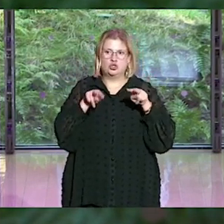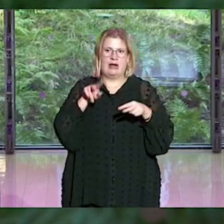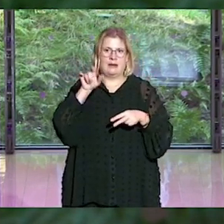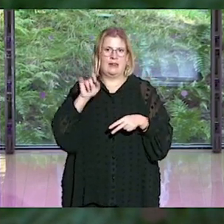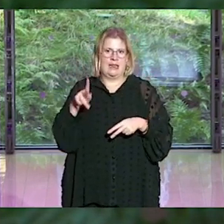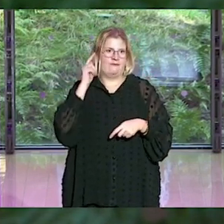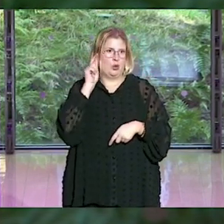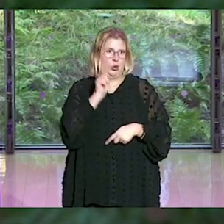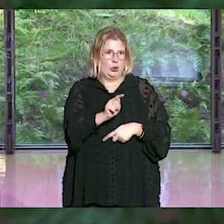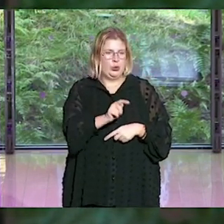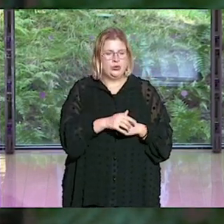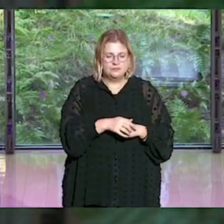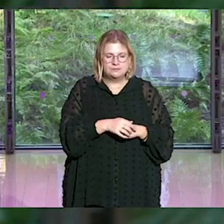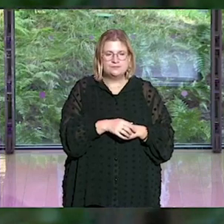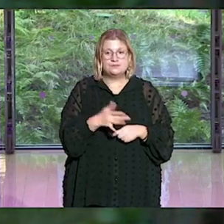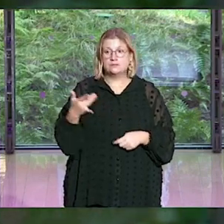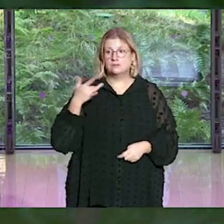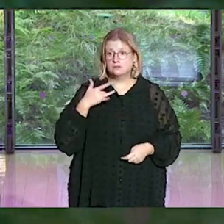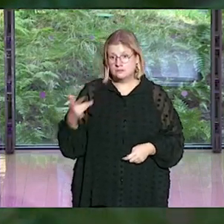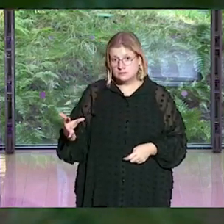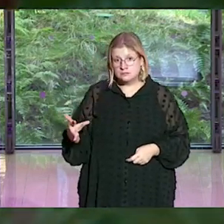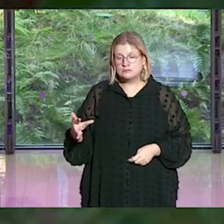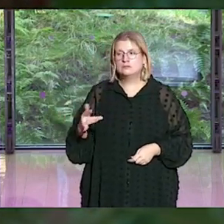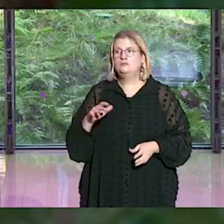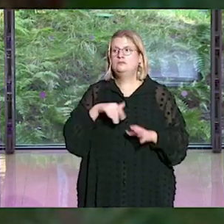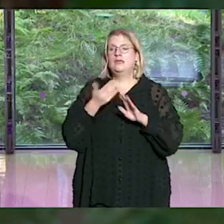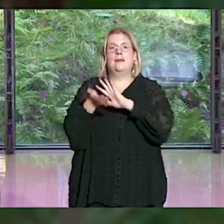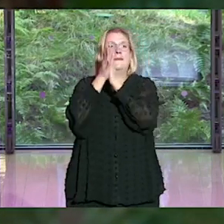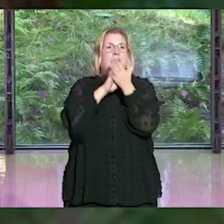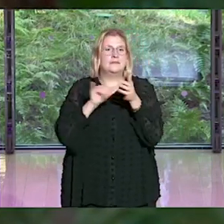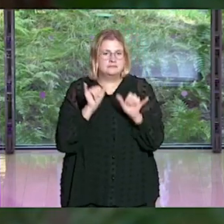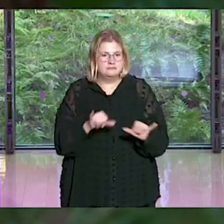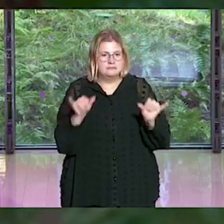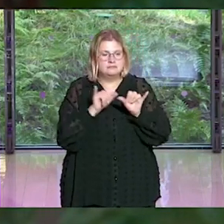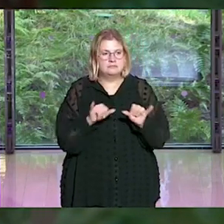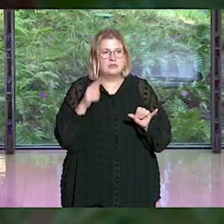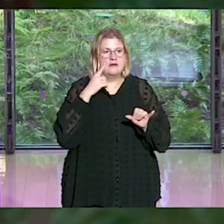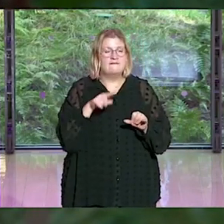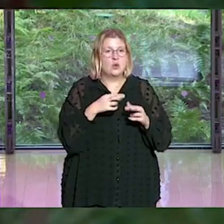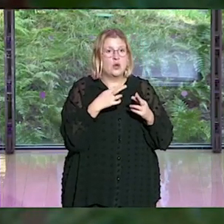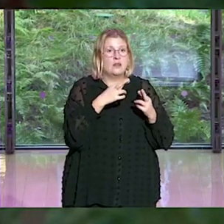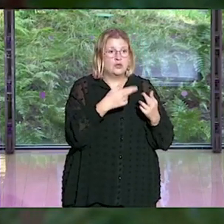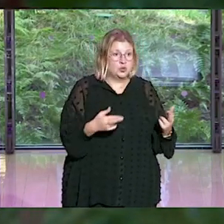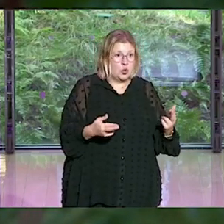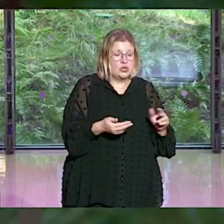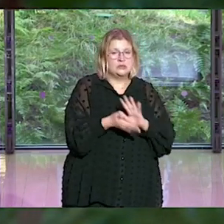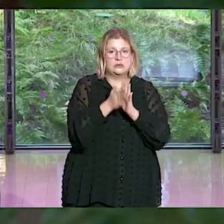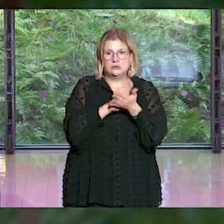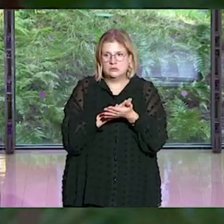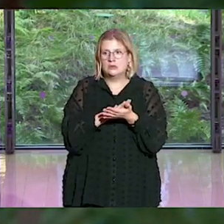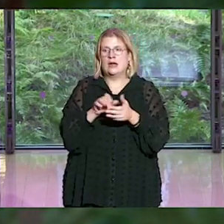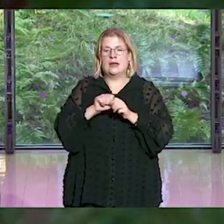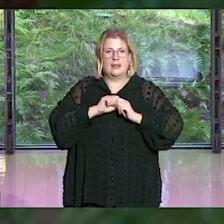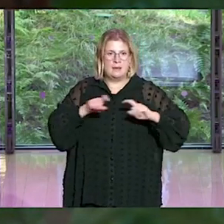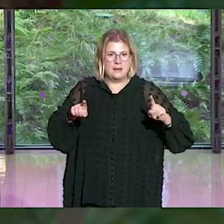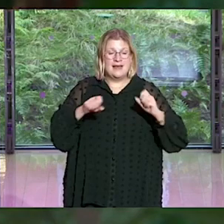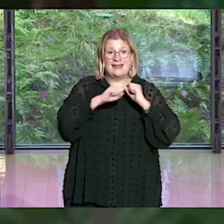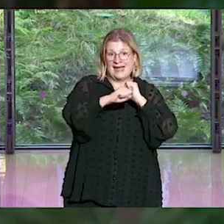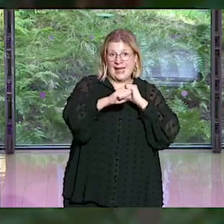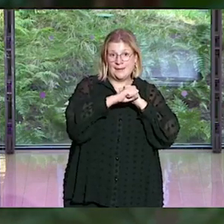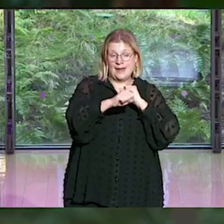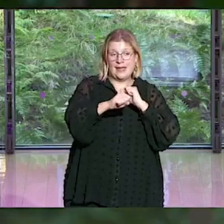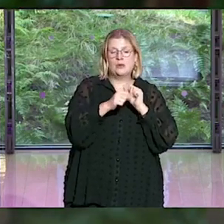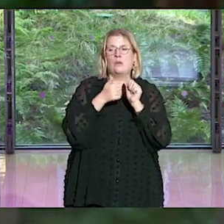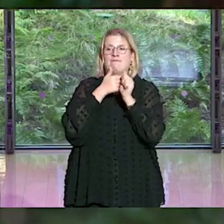you. Typically, that then standardizes the source and the medium, and then the campaign will be whatever the name of